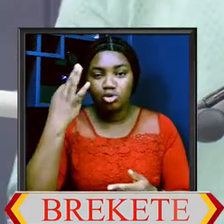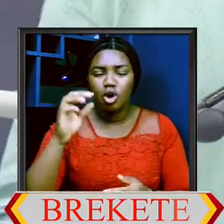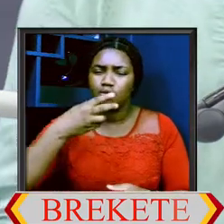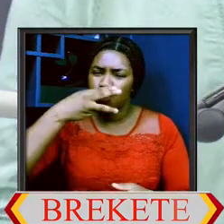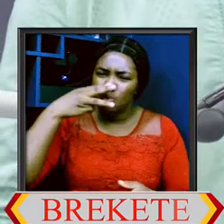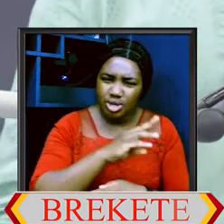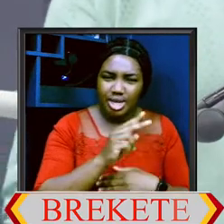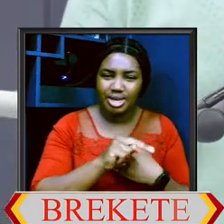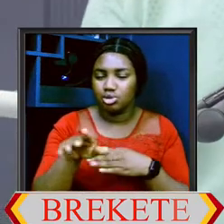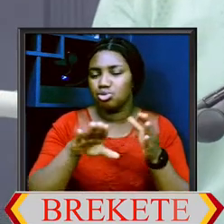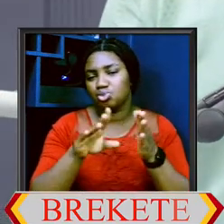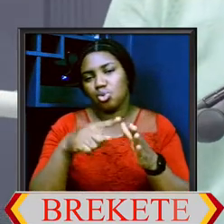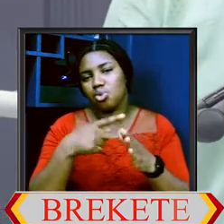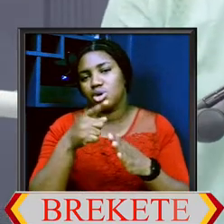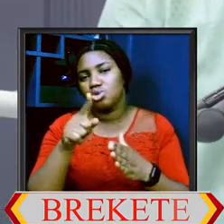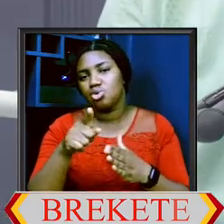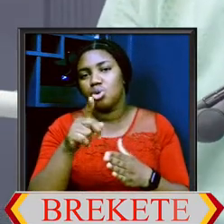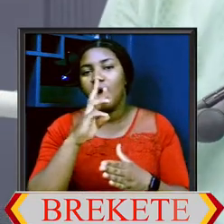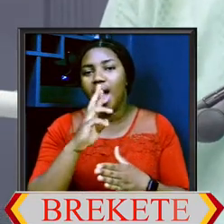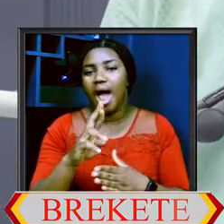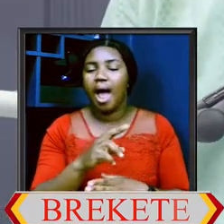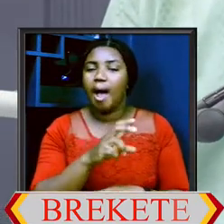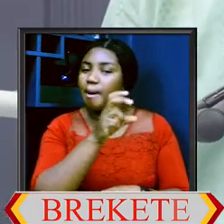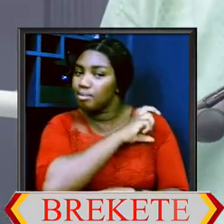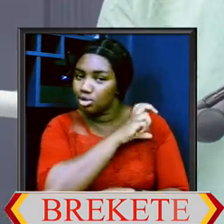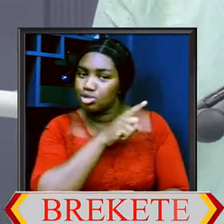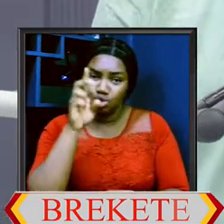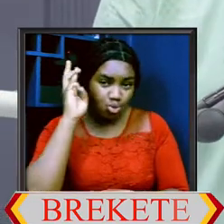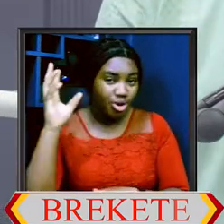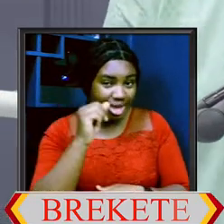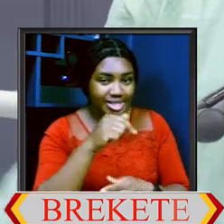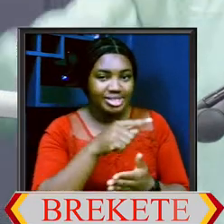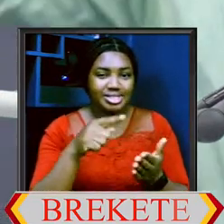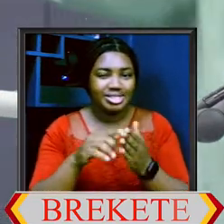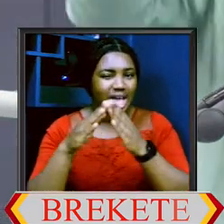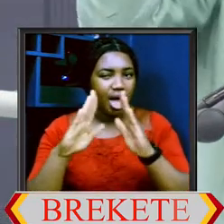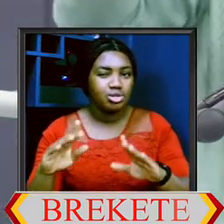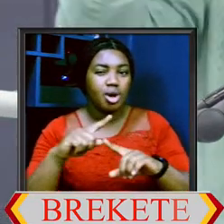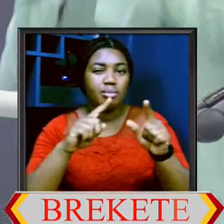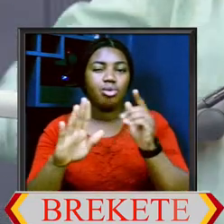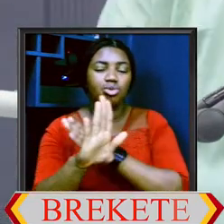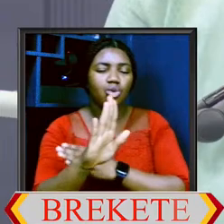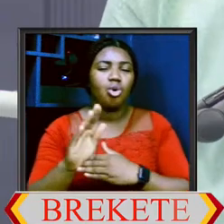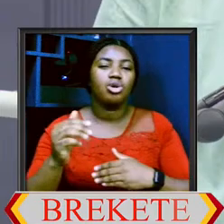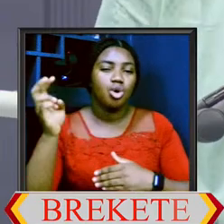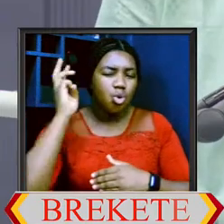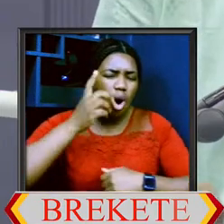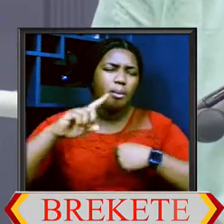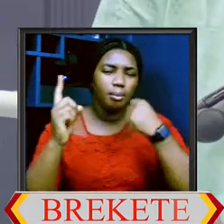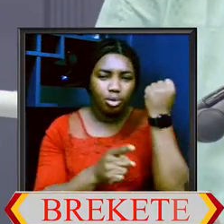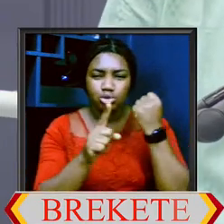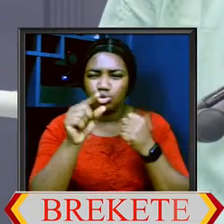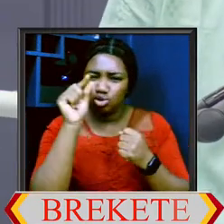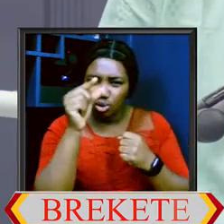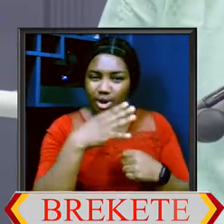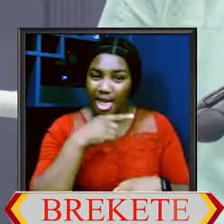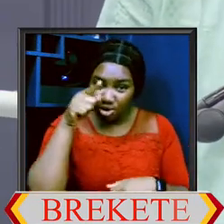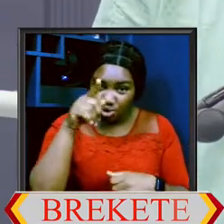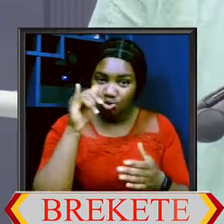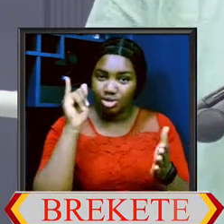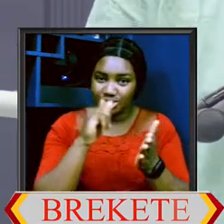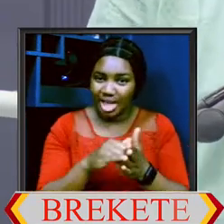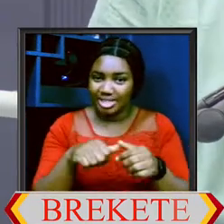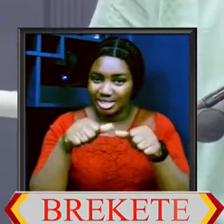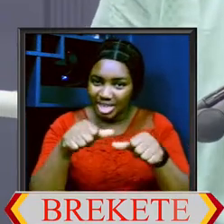be police still recover this house but God don't deal with small like you